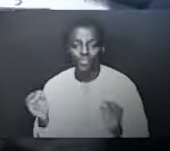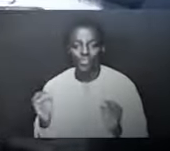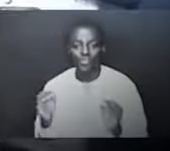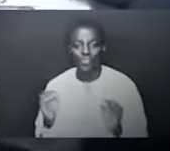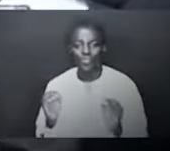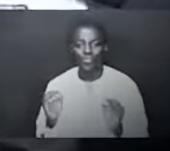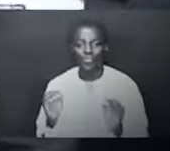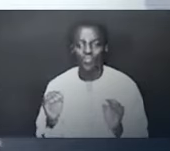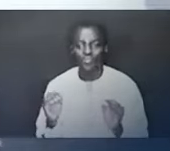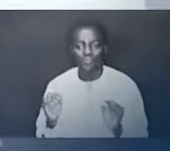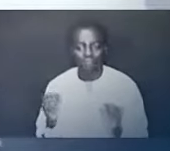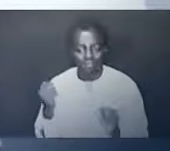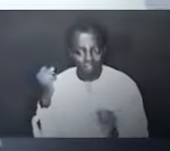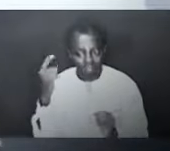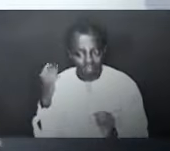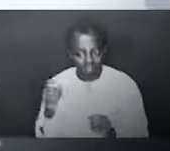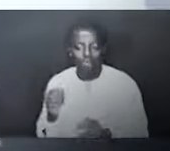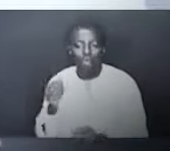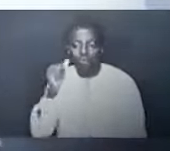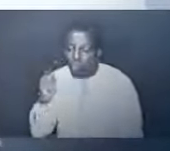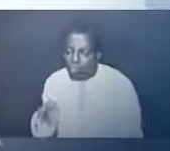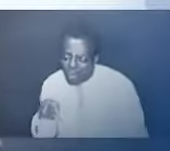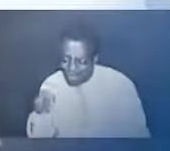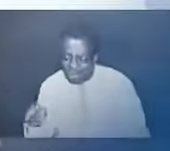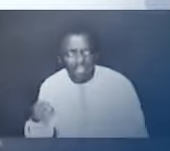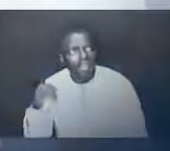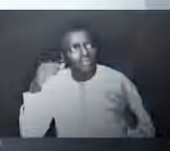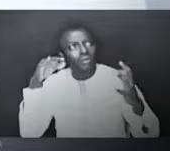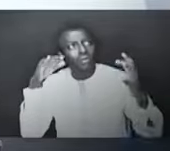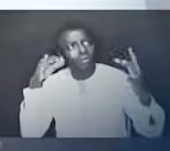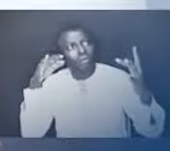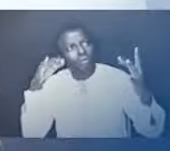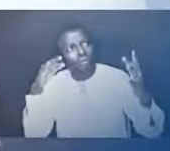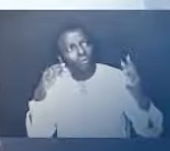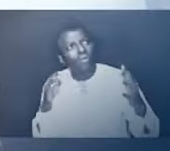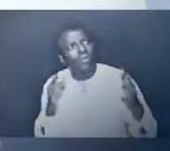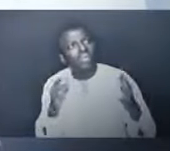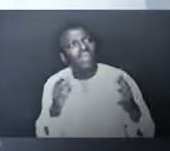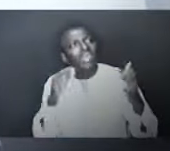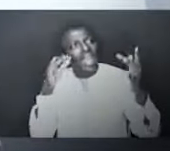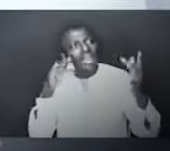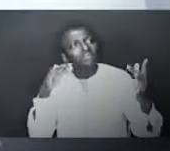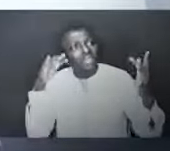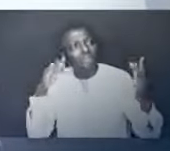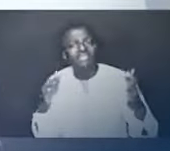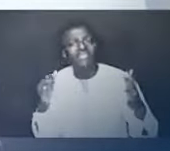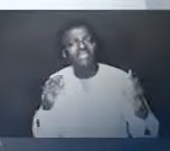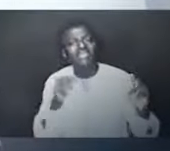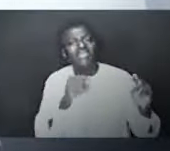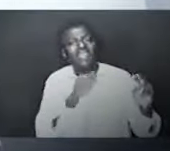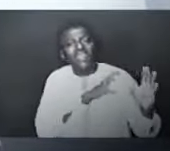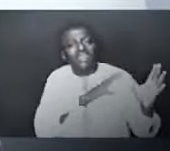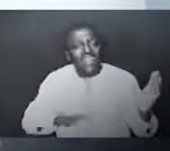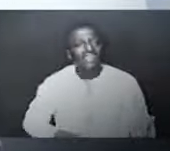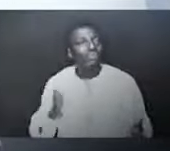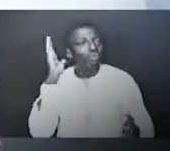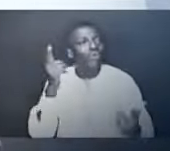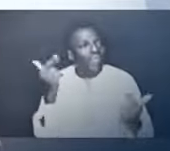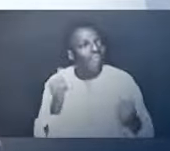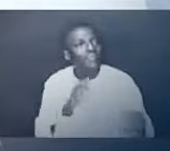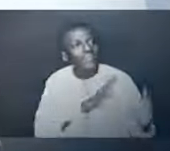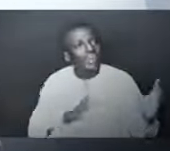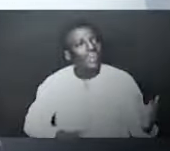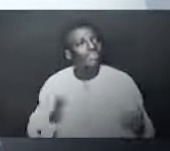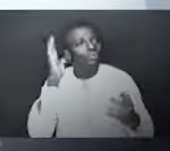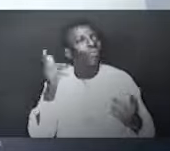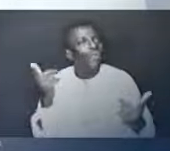in fact expecting the Messiah to solve this problem as to where is the right place to worship.